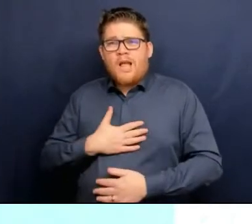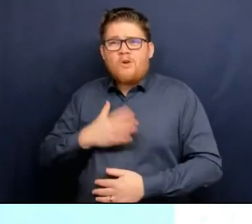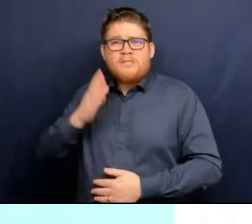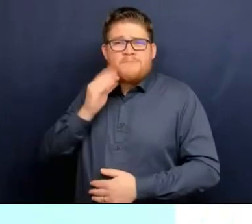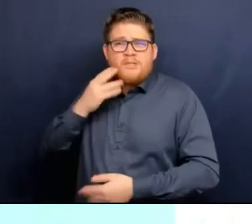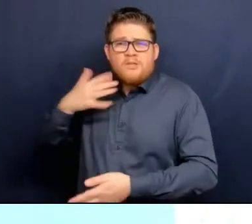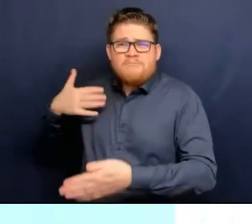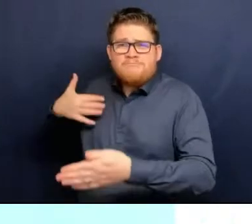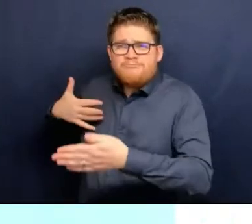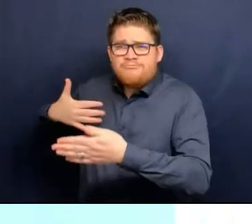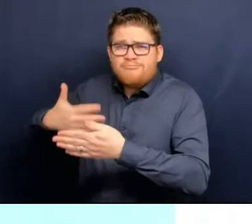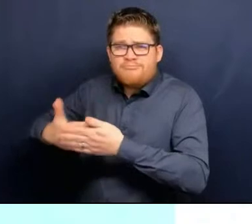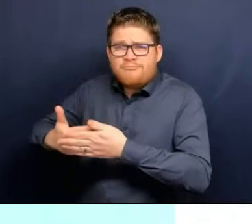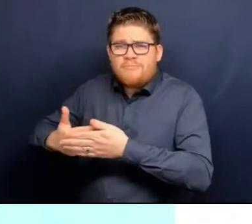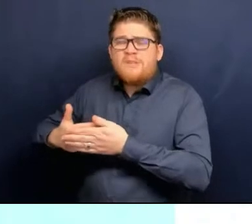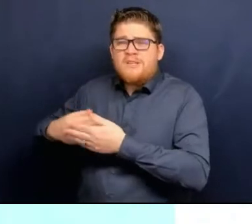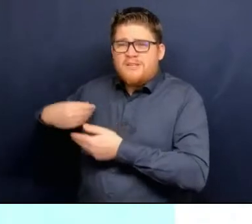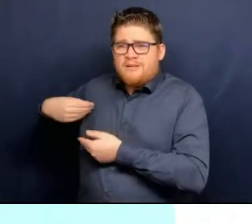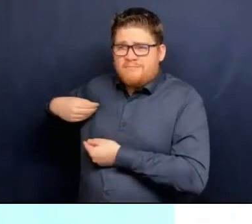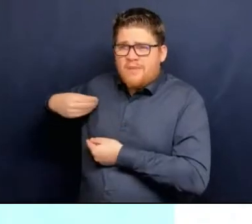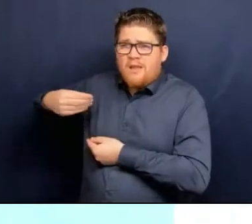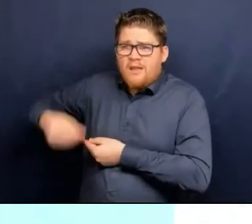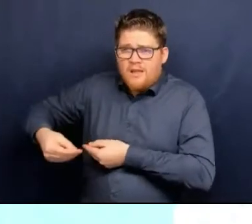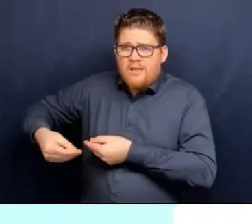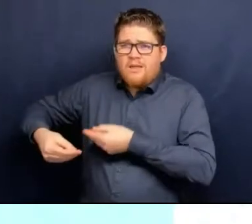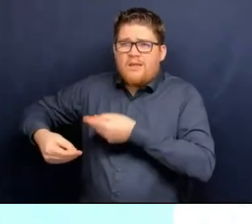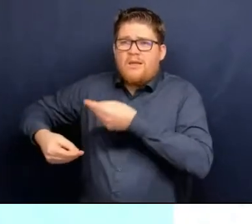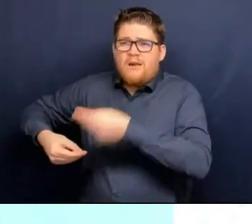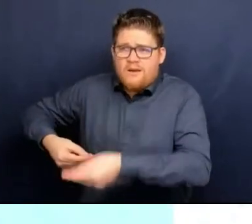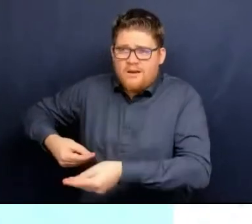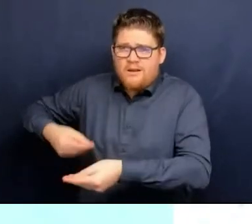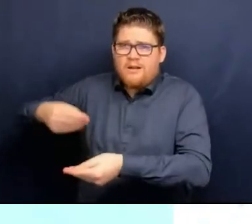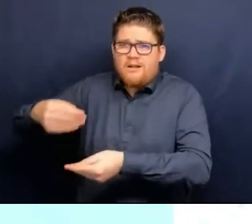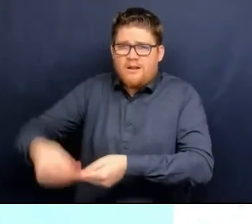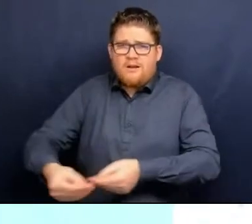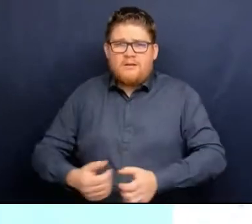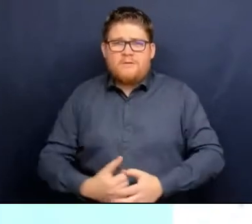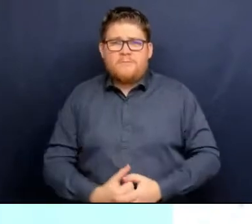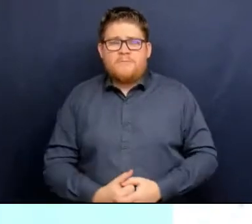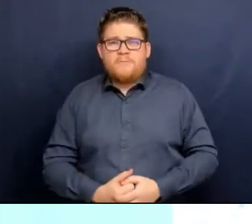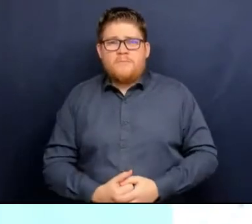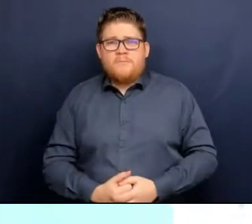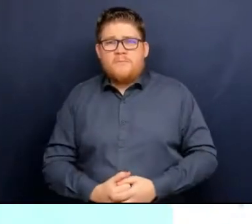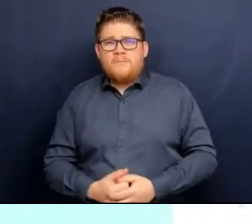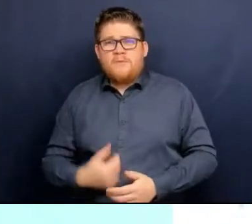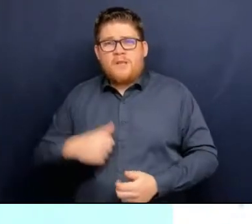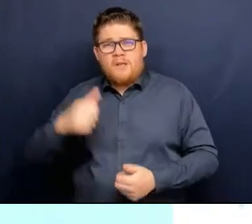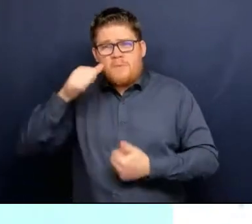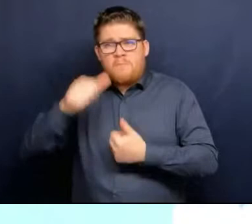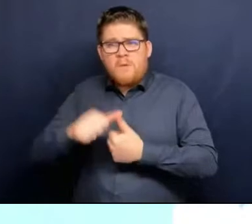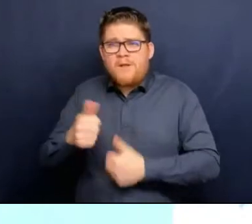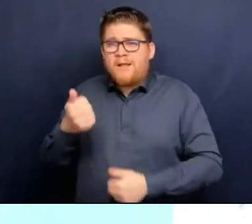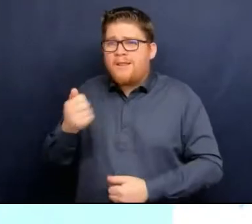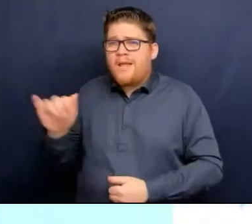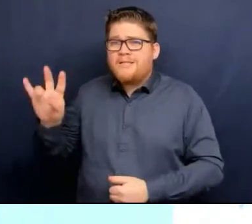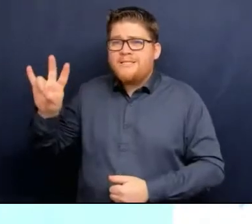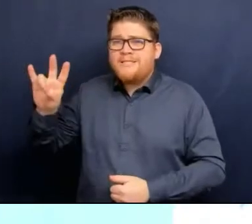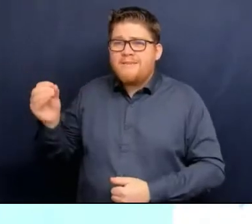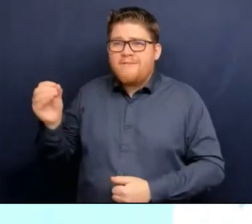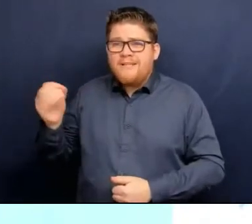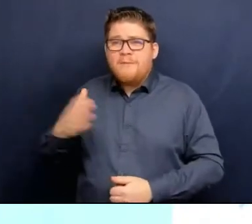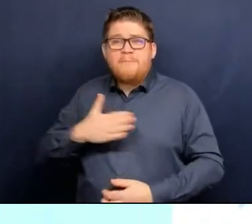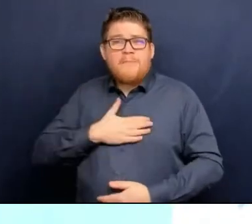to blockades, fighting for our land and our rights, you know, and you know, this picture says it